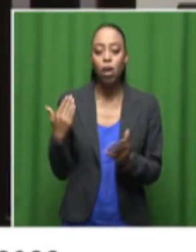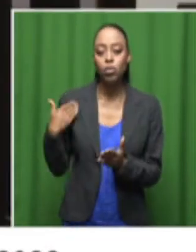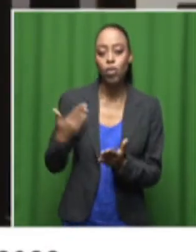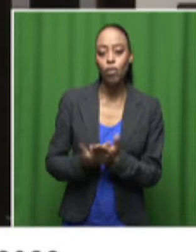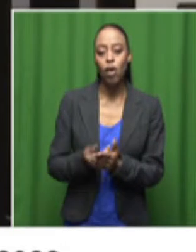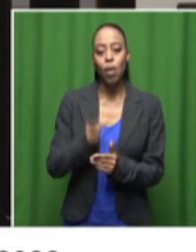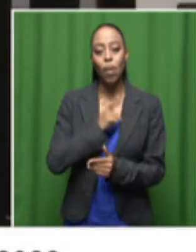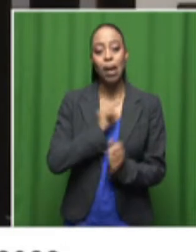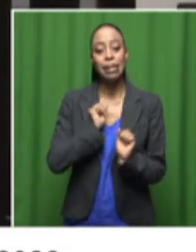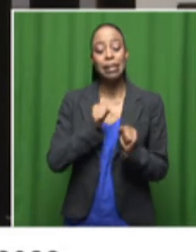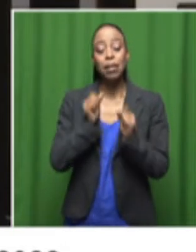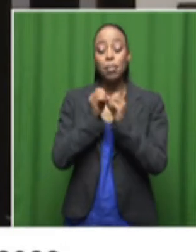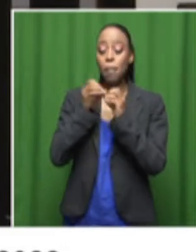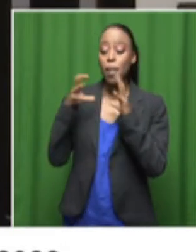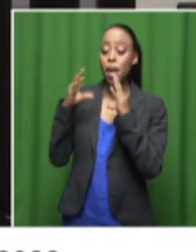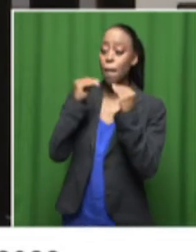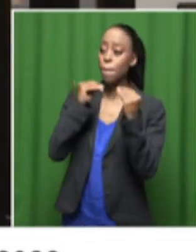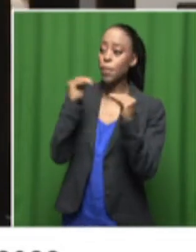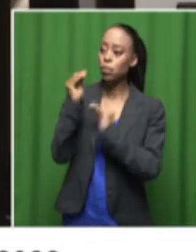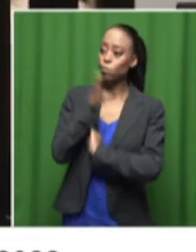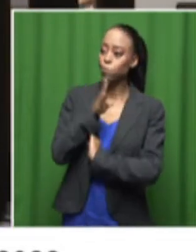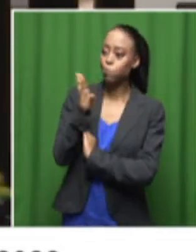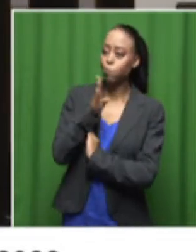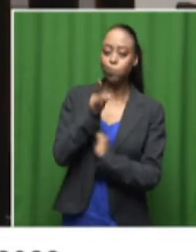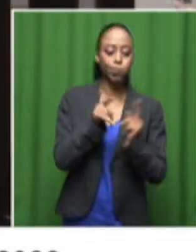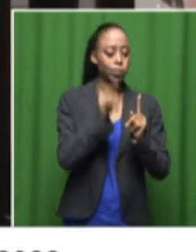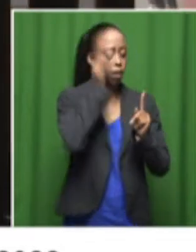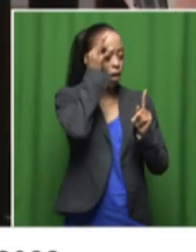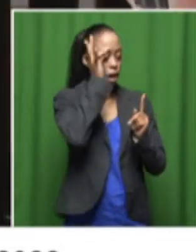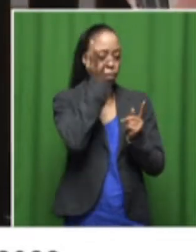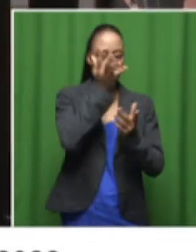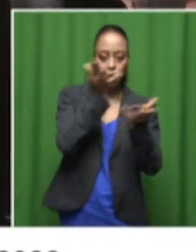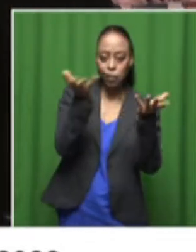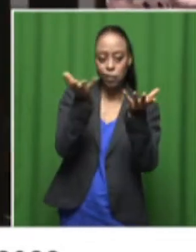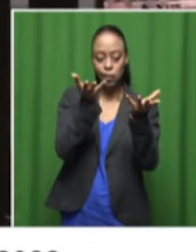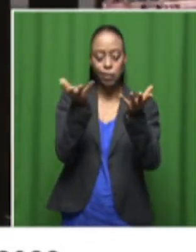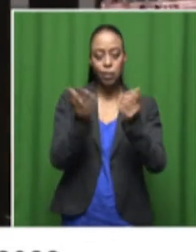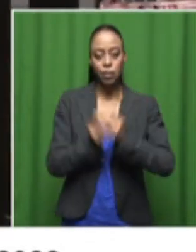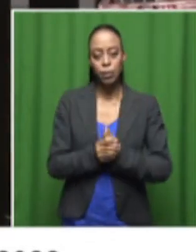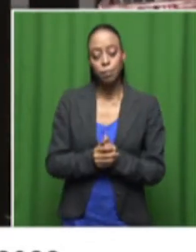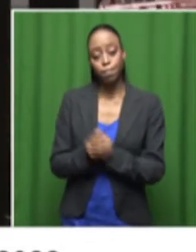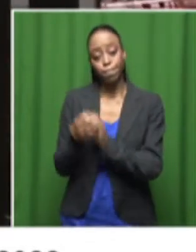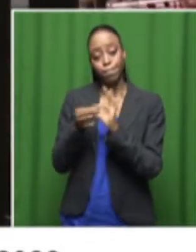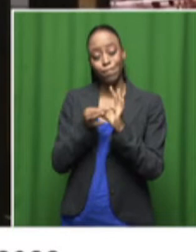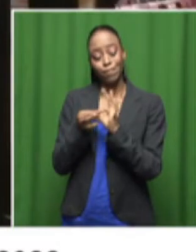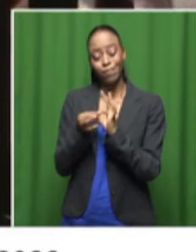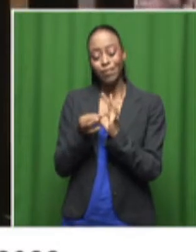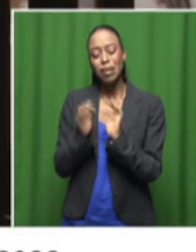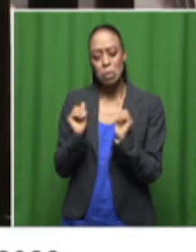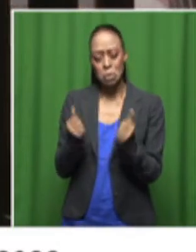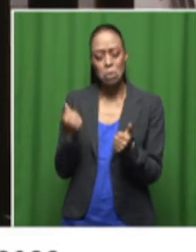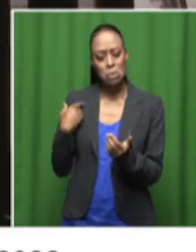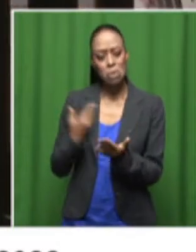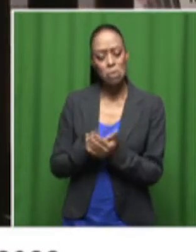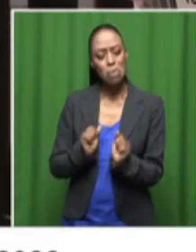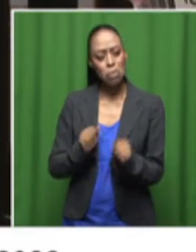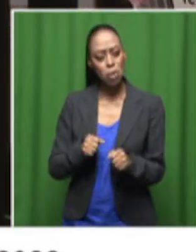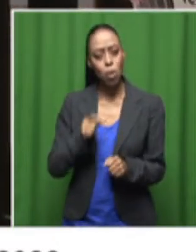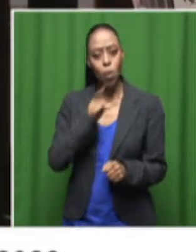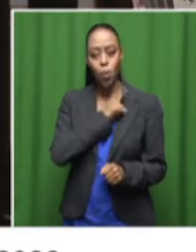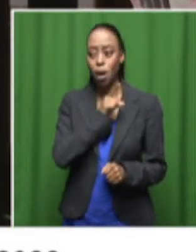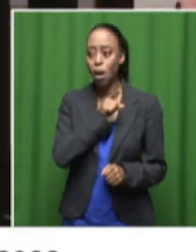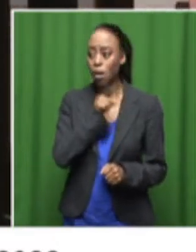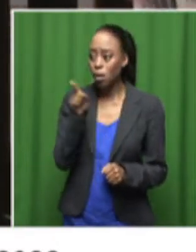with big business in the digital space and our governments? I mean, I think the relationship is really good. The attendance really